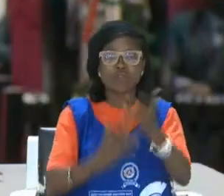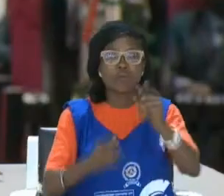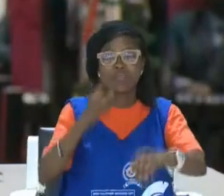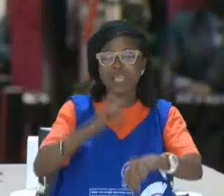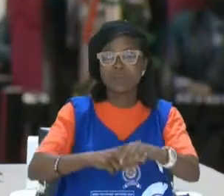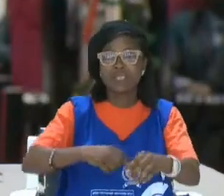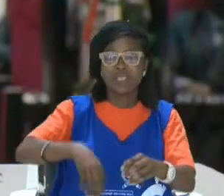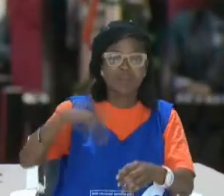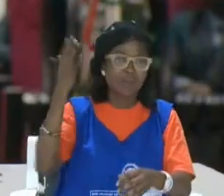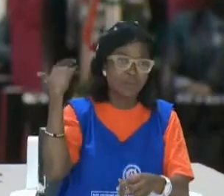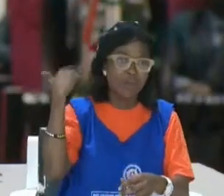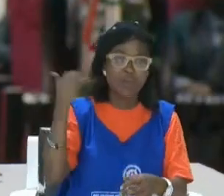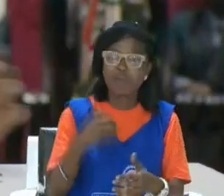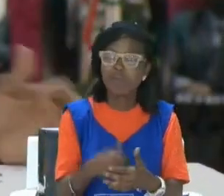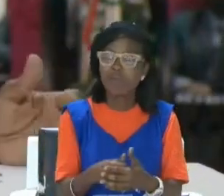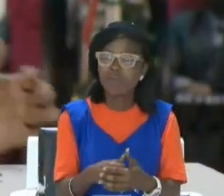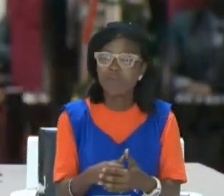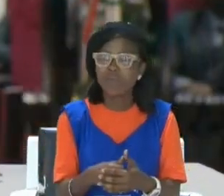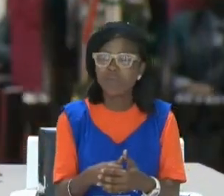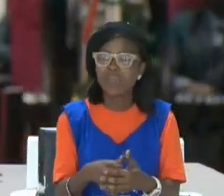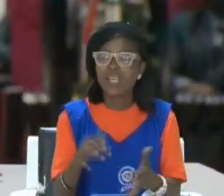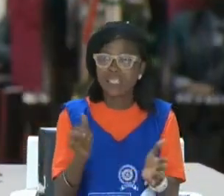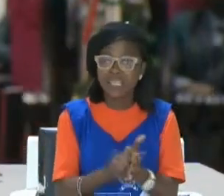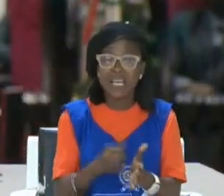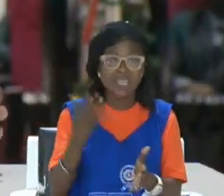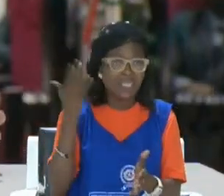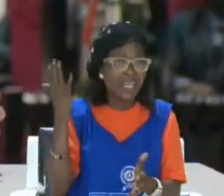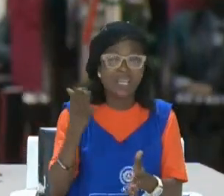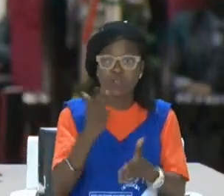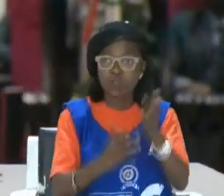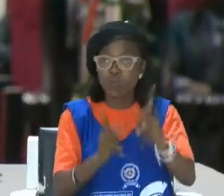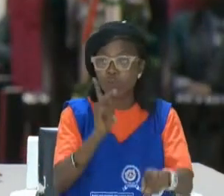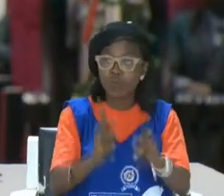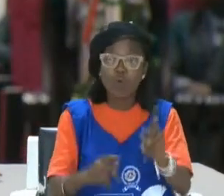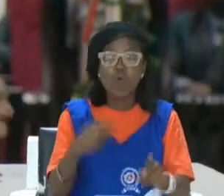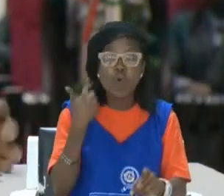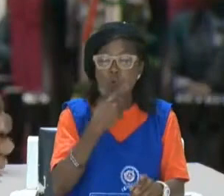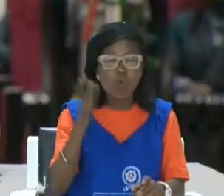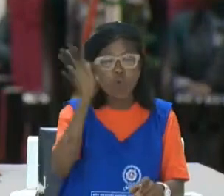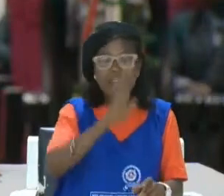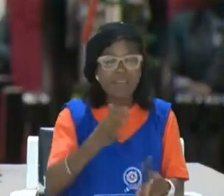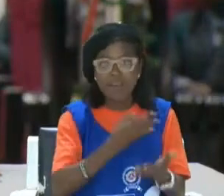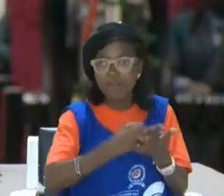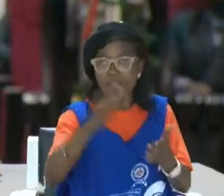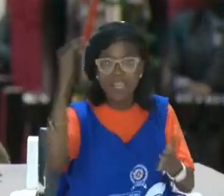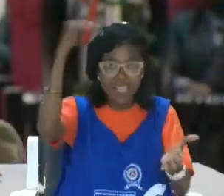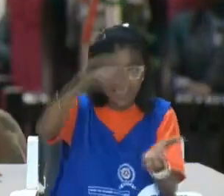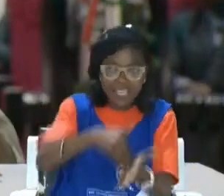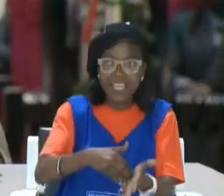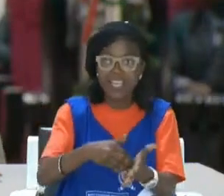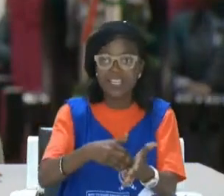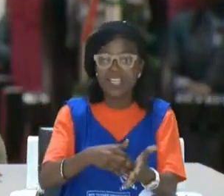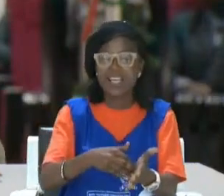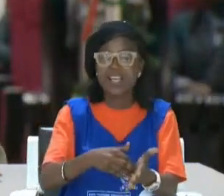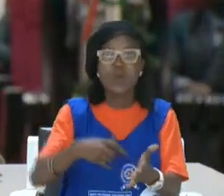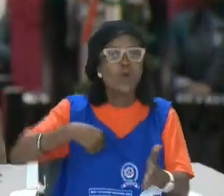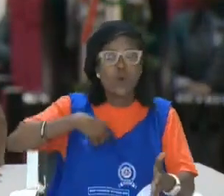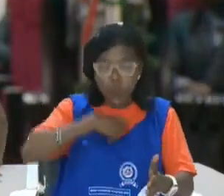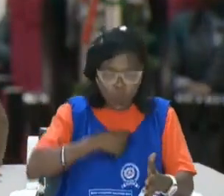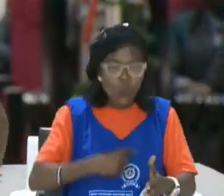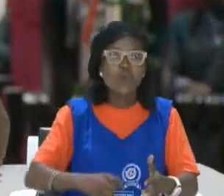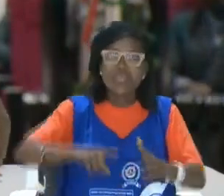heard, that there were some people who will never fail again, we began to hear